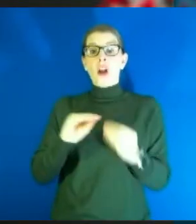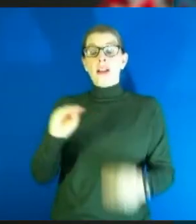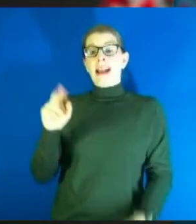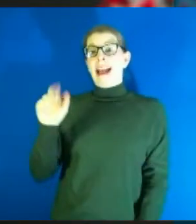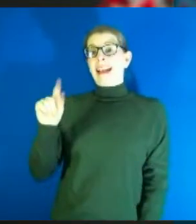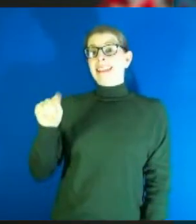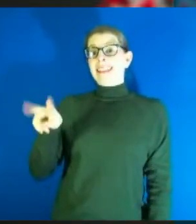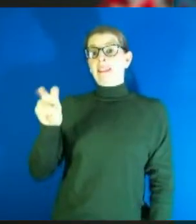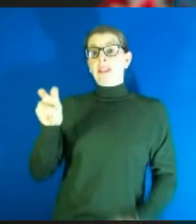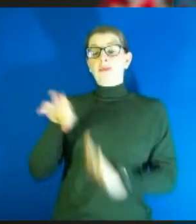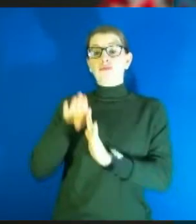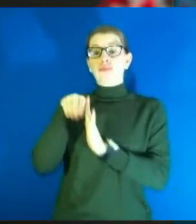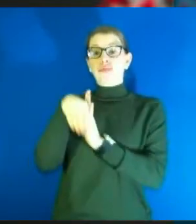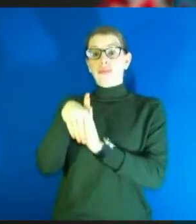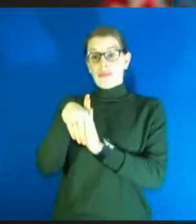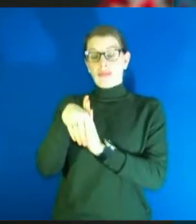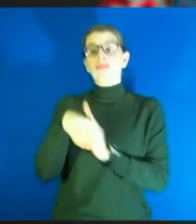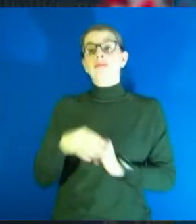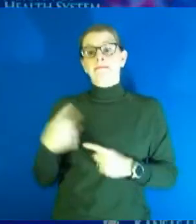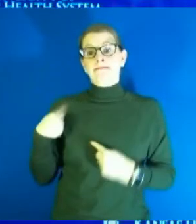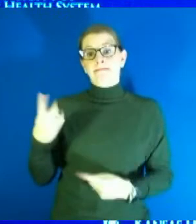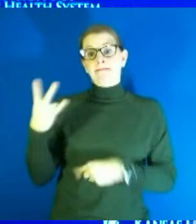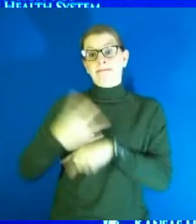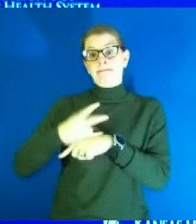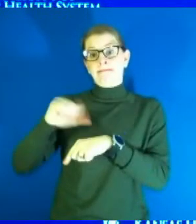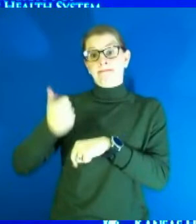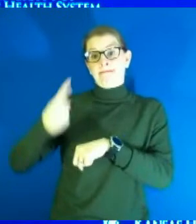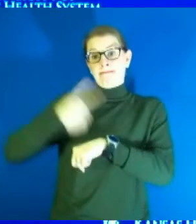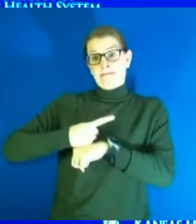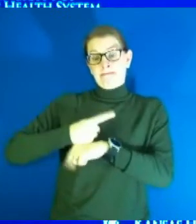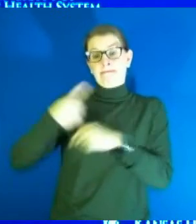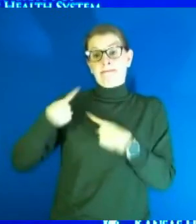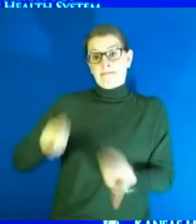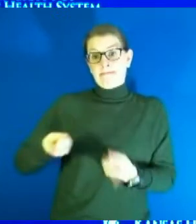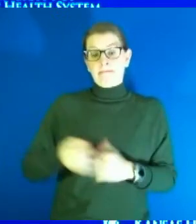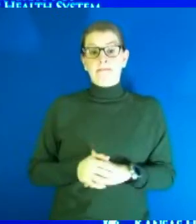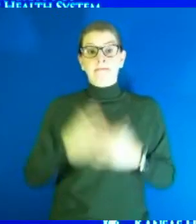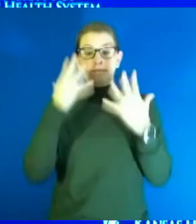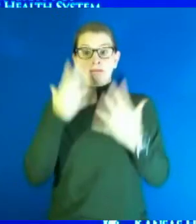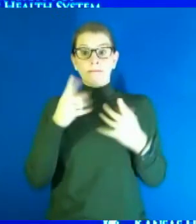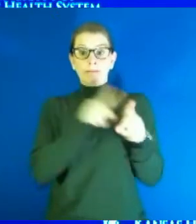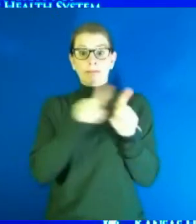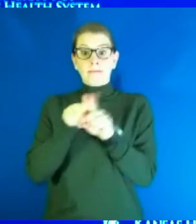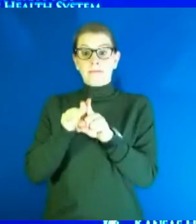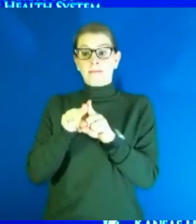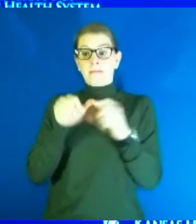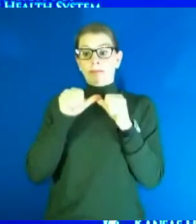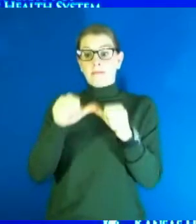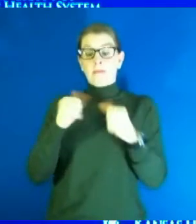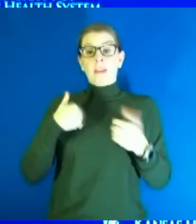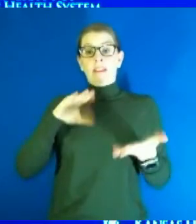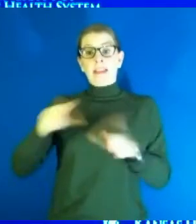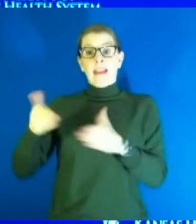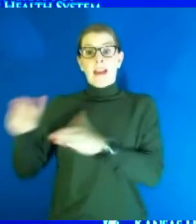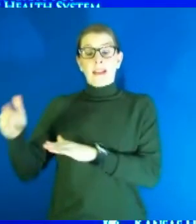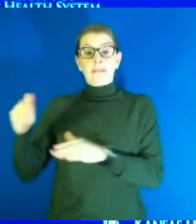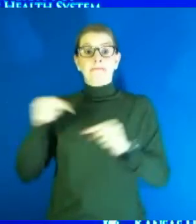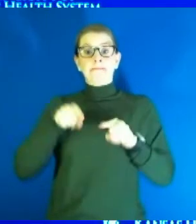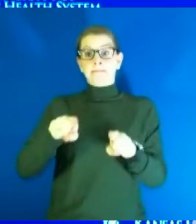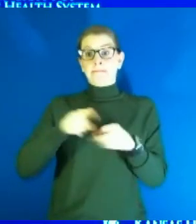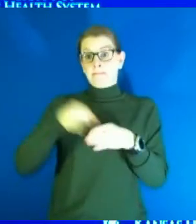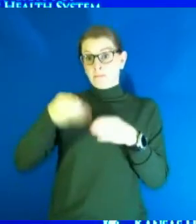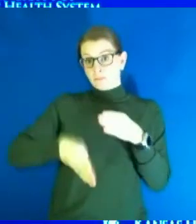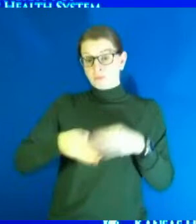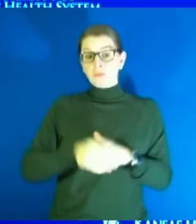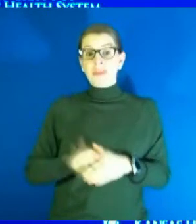has gone down considerably in the last 7 to 10 days, which is a good thing. Unfortunately, we have also continued to have deaths, and over the weekend we had